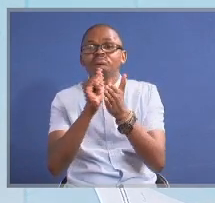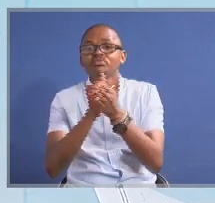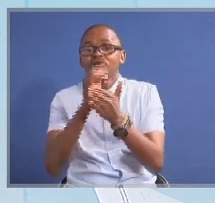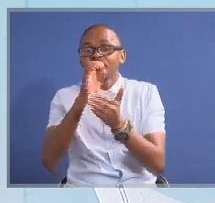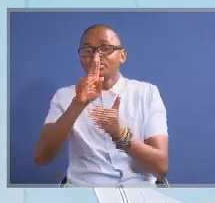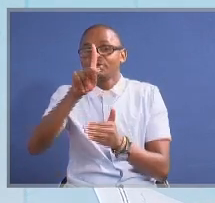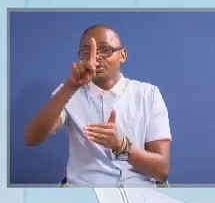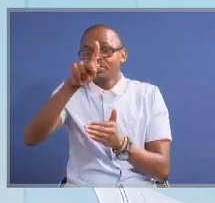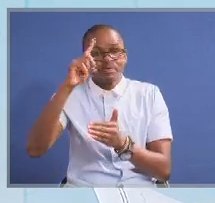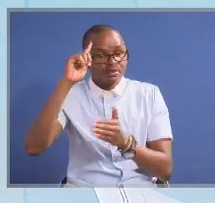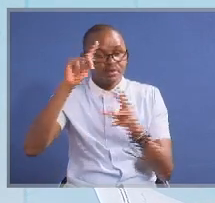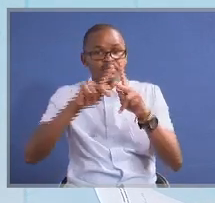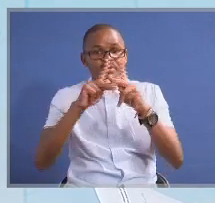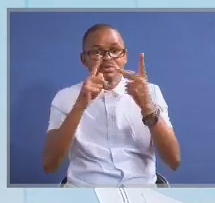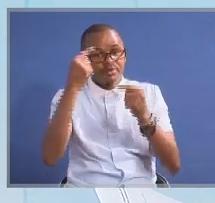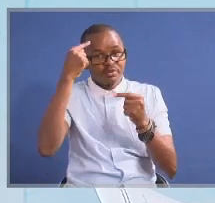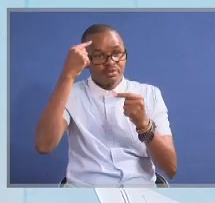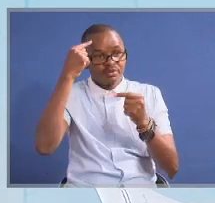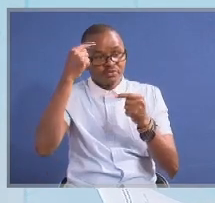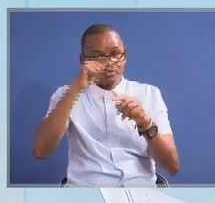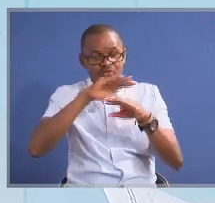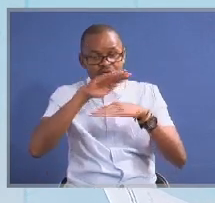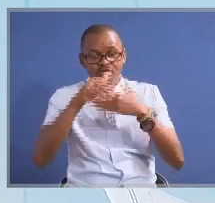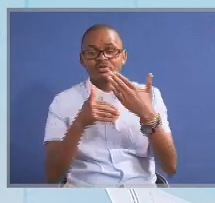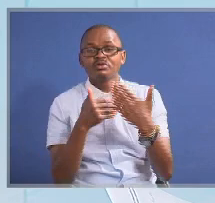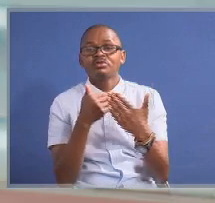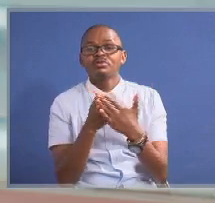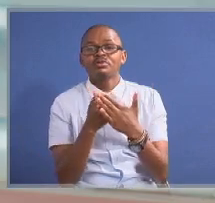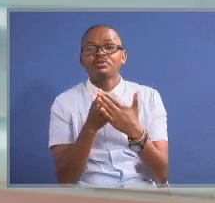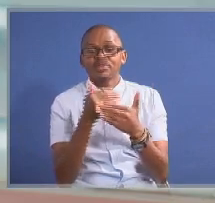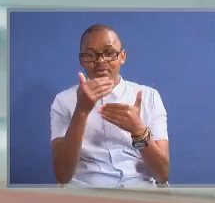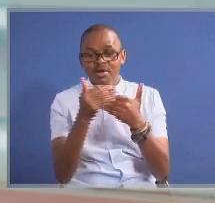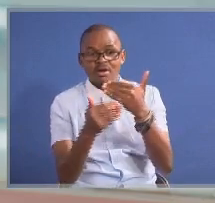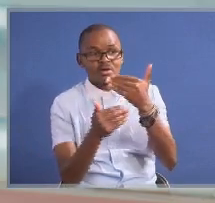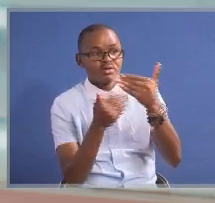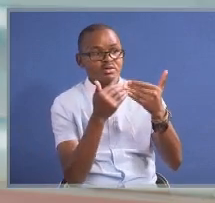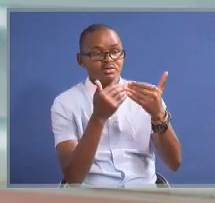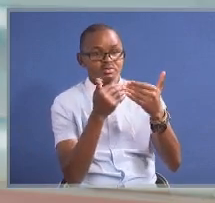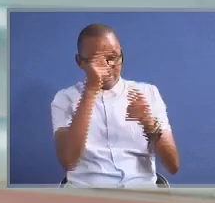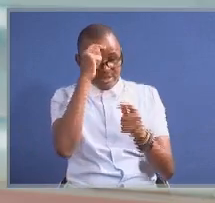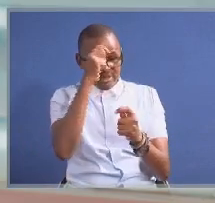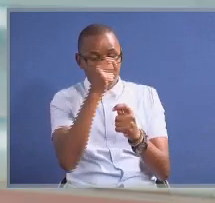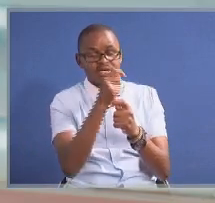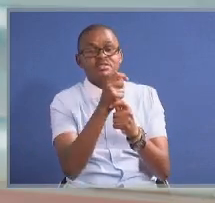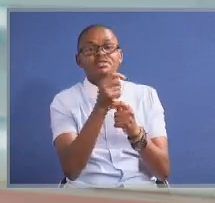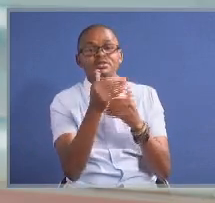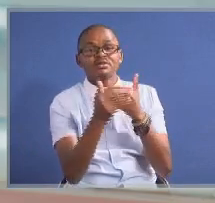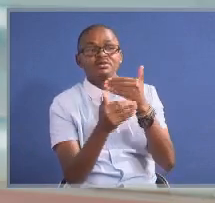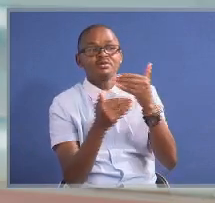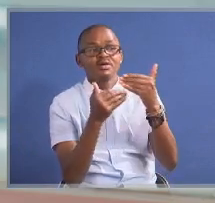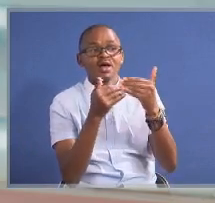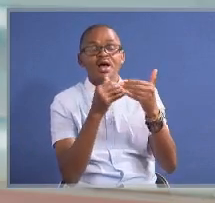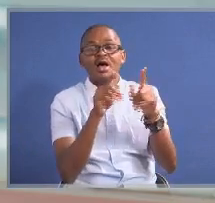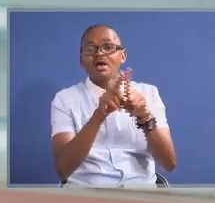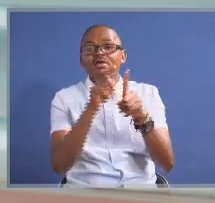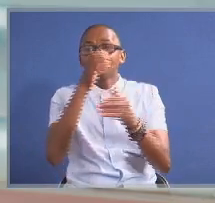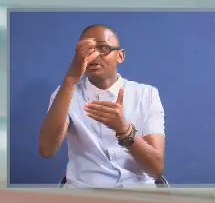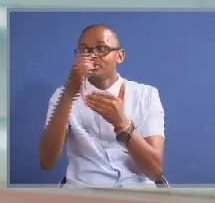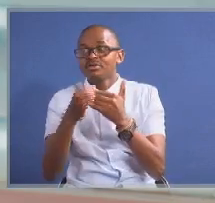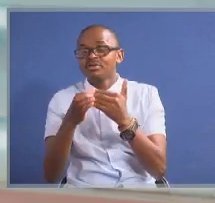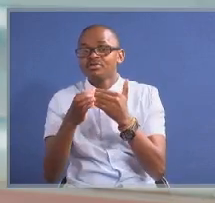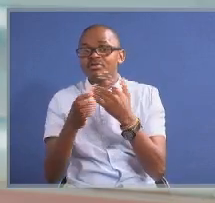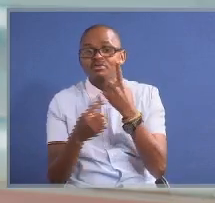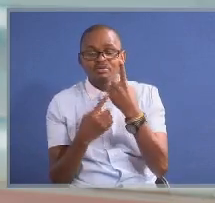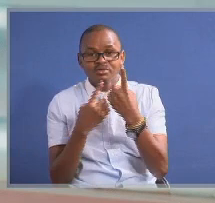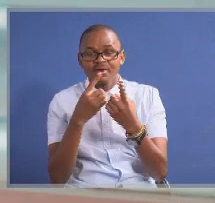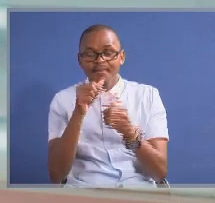it will eventually end up in a place where you think is good for all. So this is actually a process. It's yeah. called trusting the process. It's a process. Now, as we conclude, however, because you're here